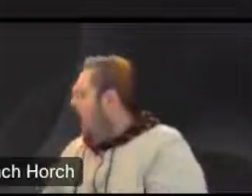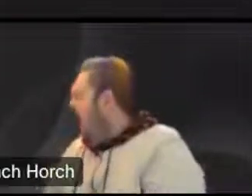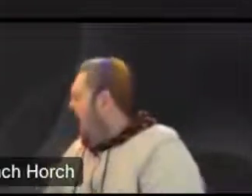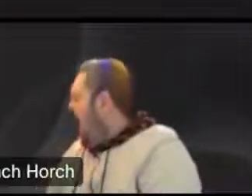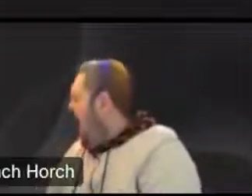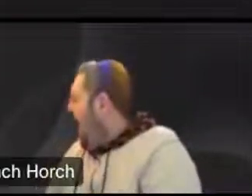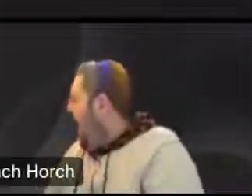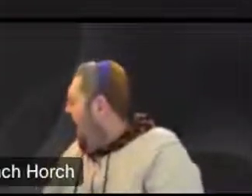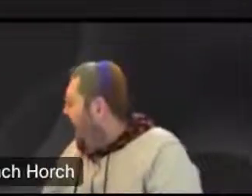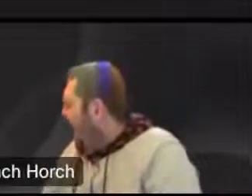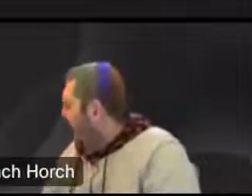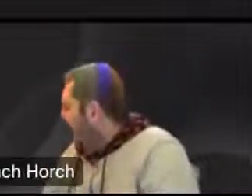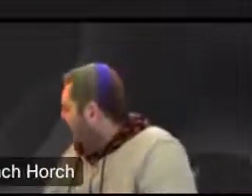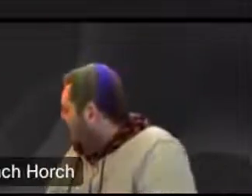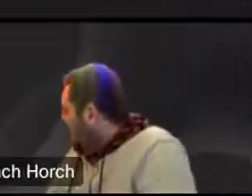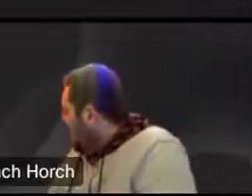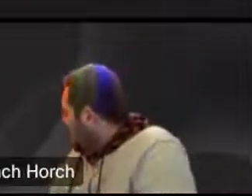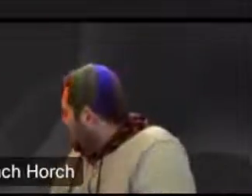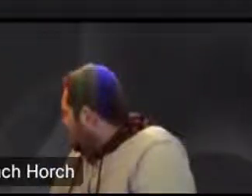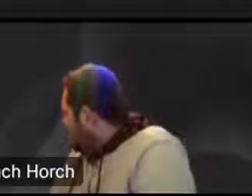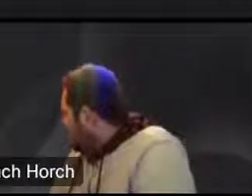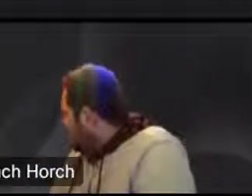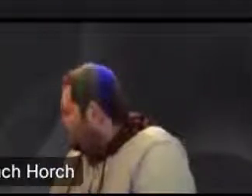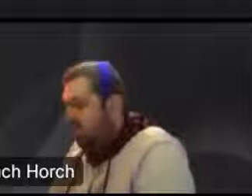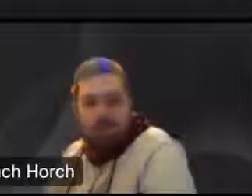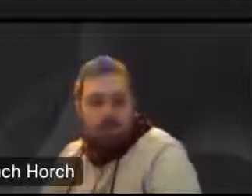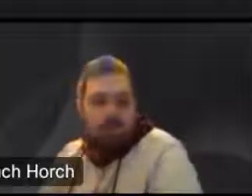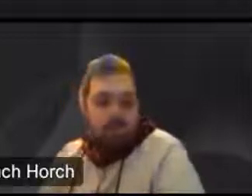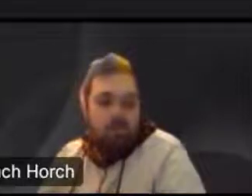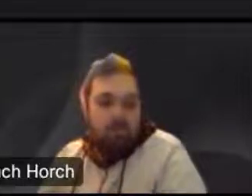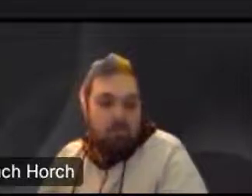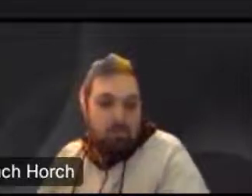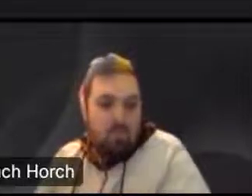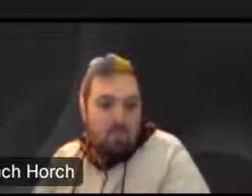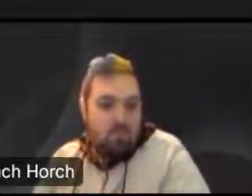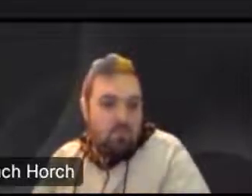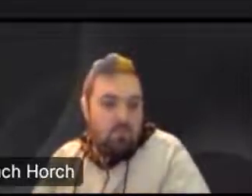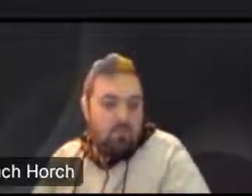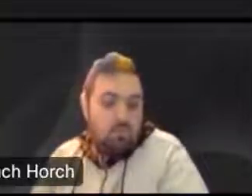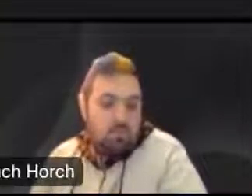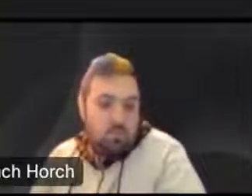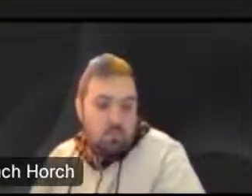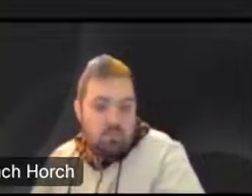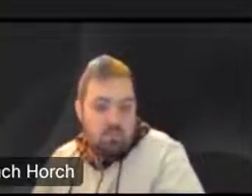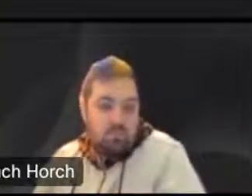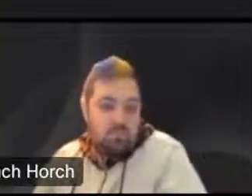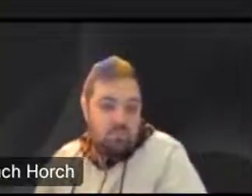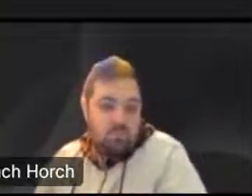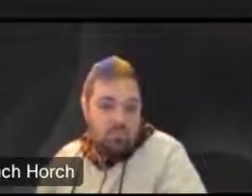Yeah, thank you, John. So it turnout was not what we had hoped, but it did end up being a good networking